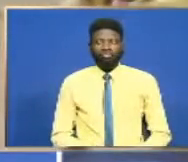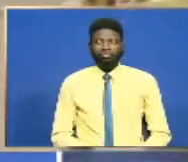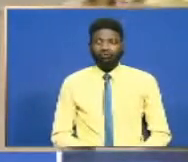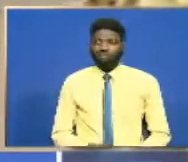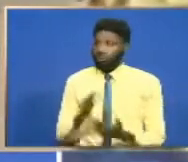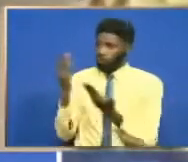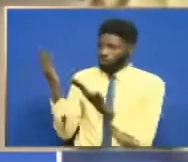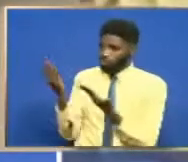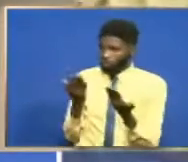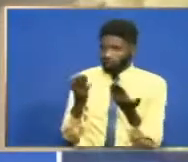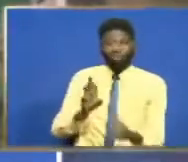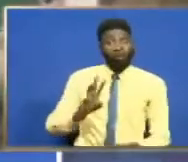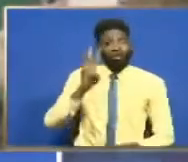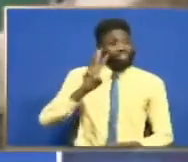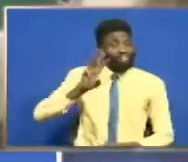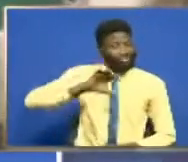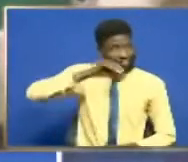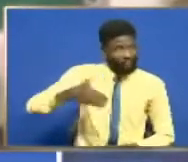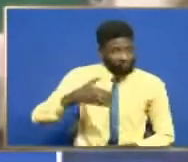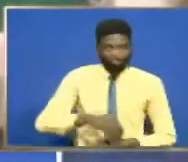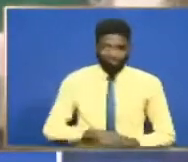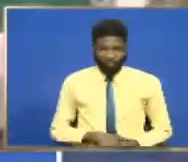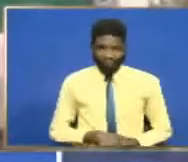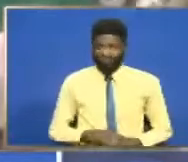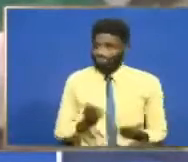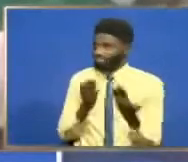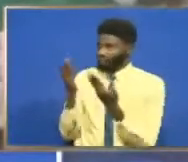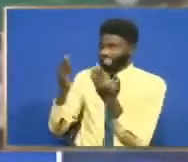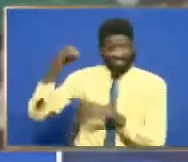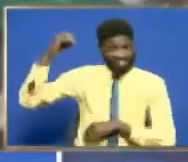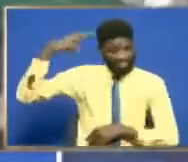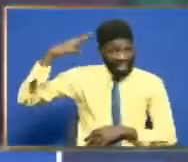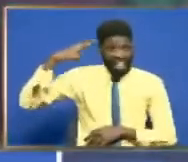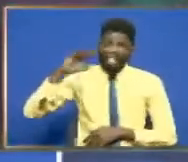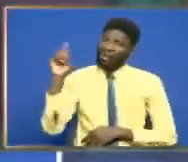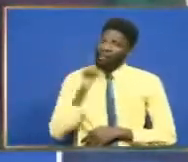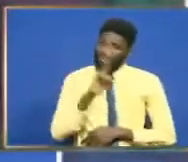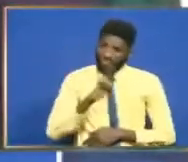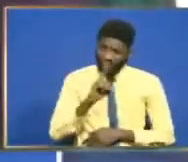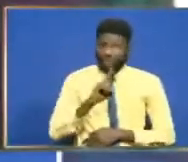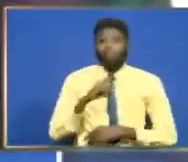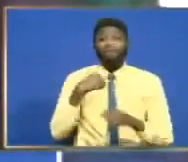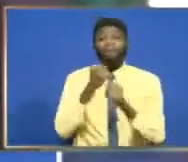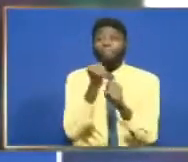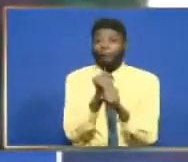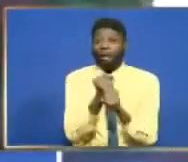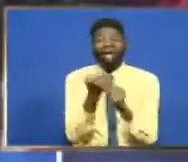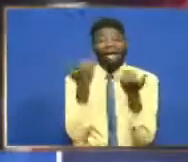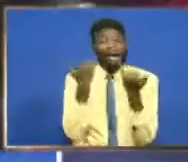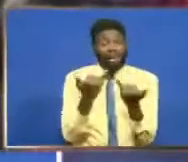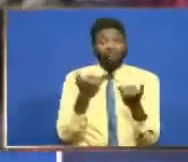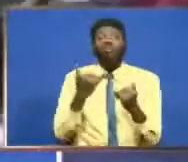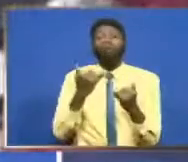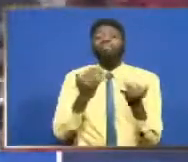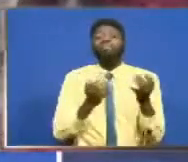Welcome to Wajir town. Not even the scorching sun would stop the usual bustle in the town.